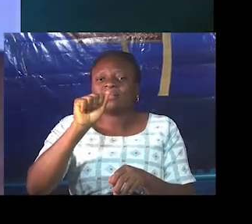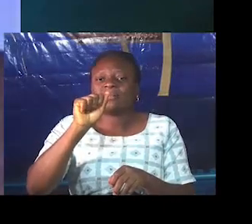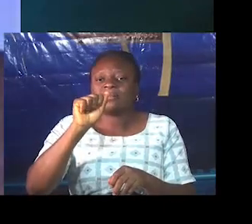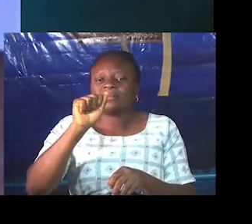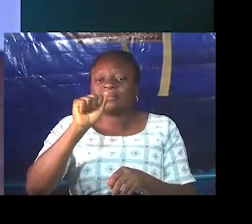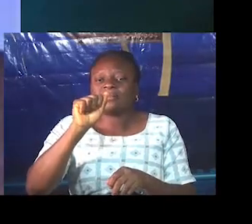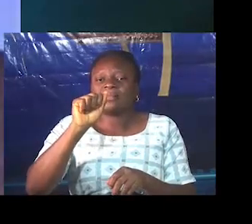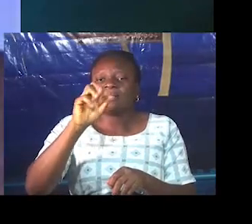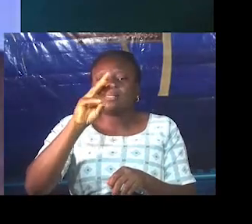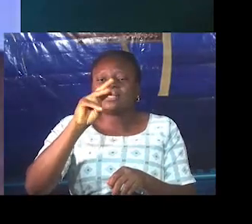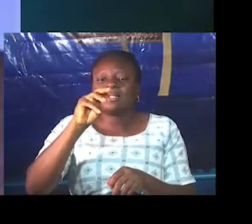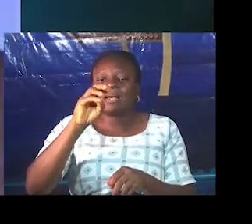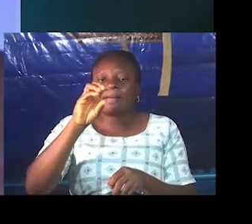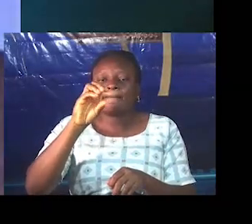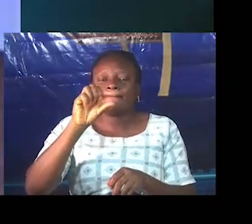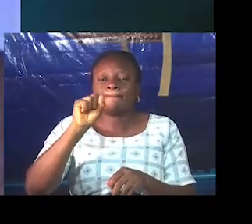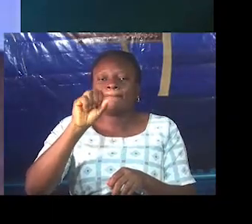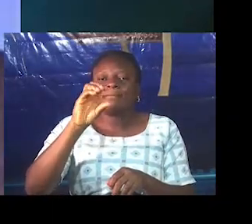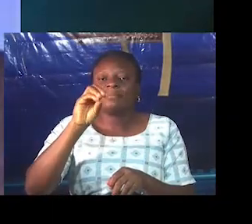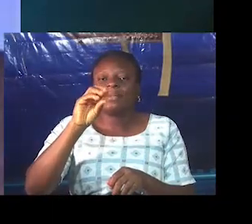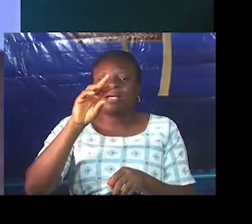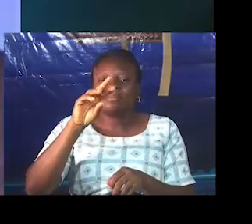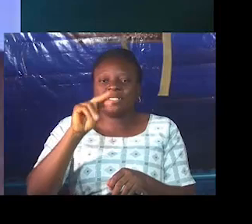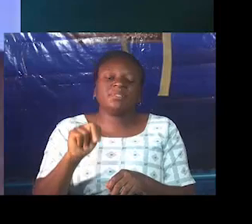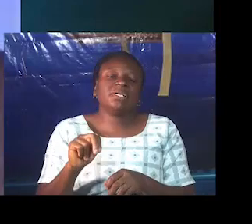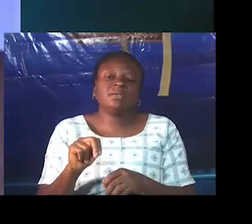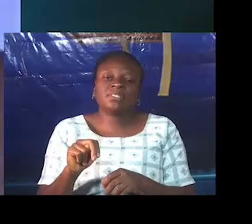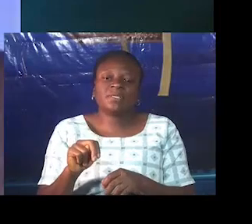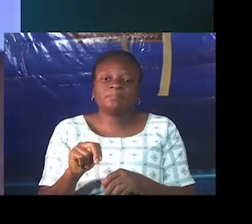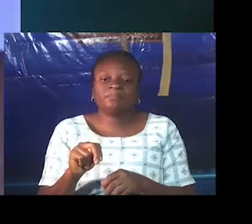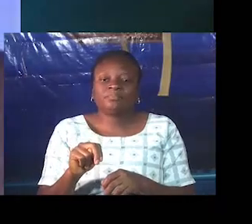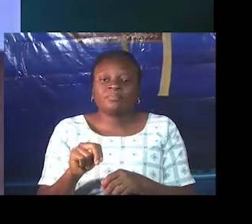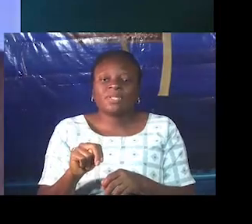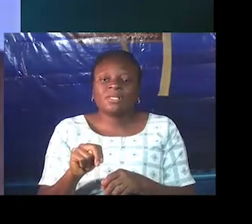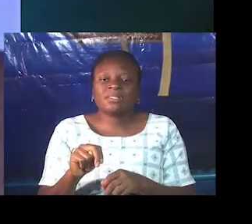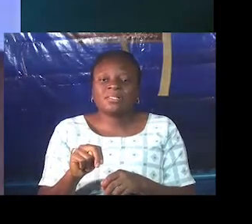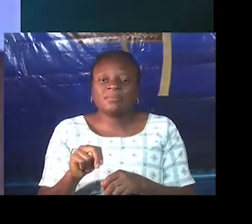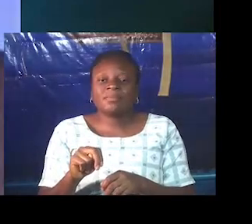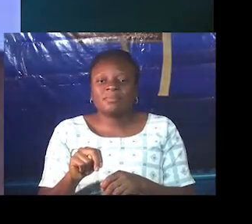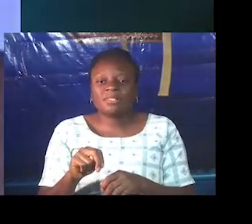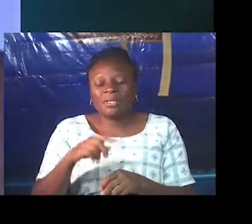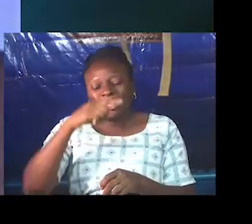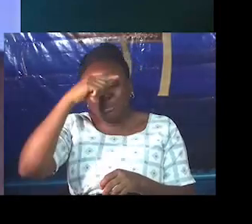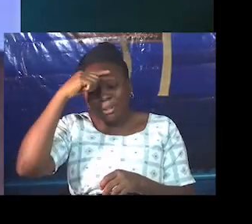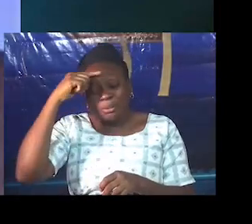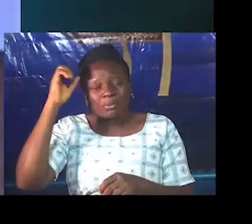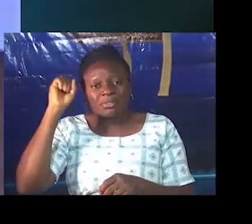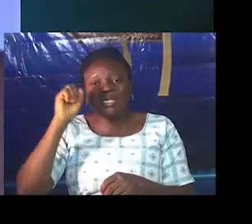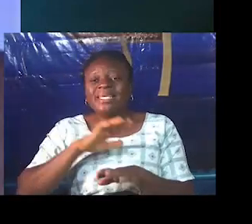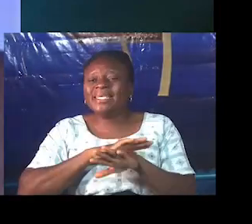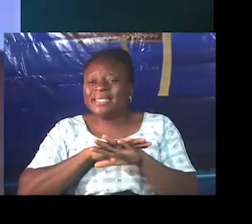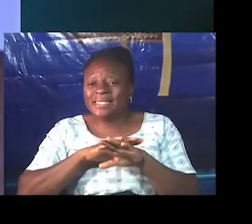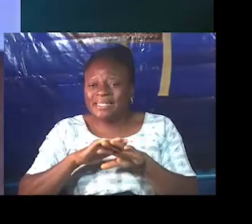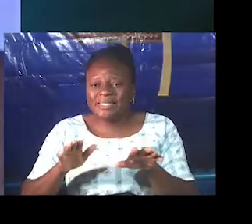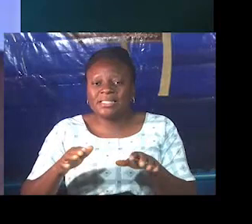said, are there not women among your tribe, among your people, that it is this